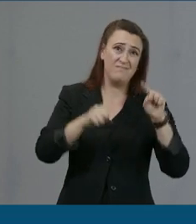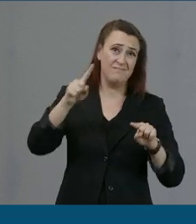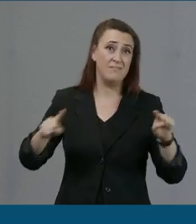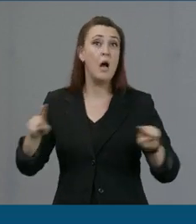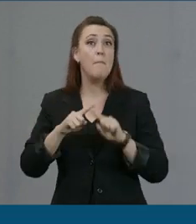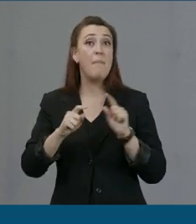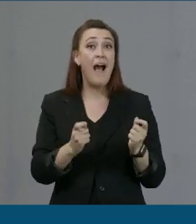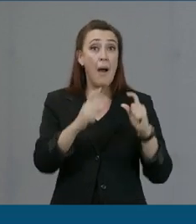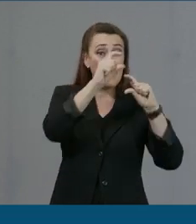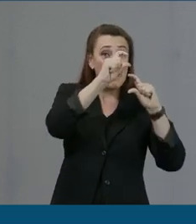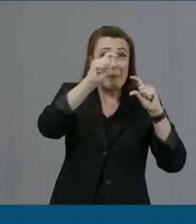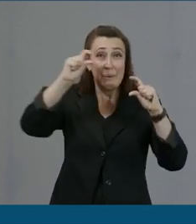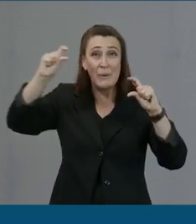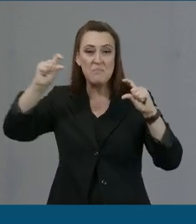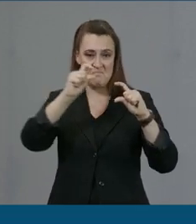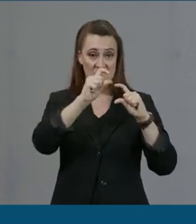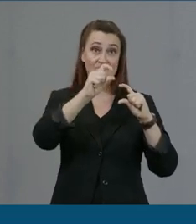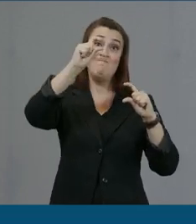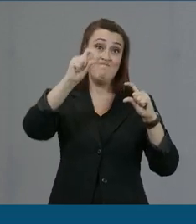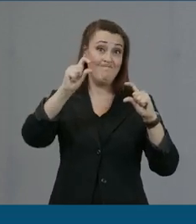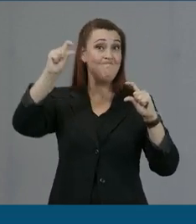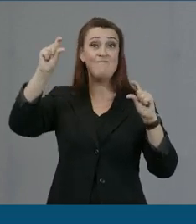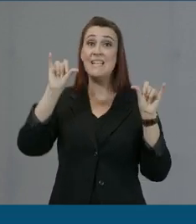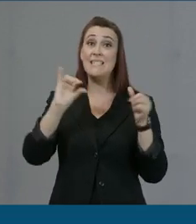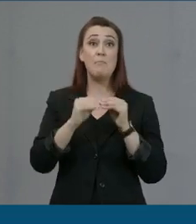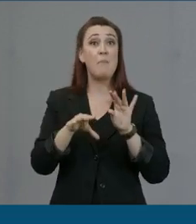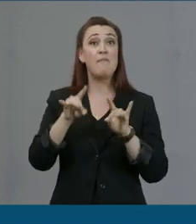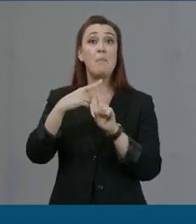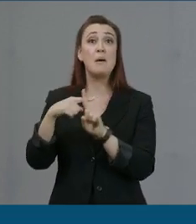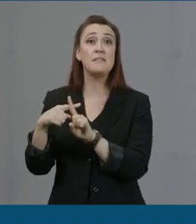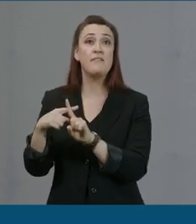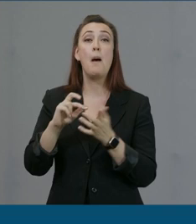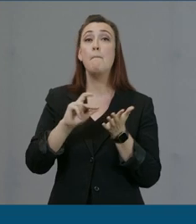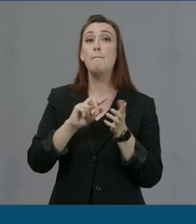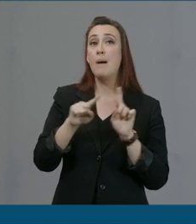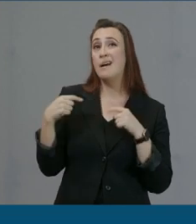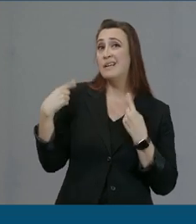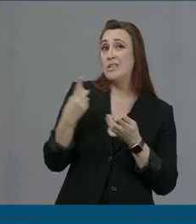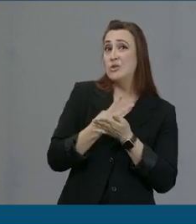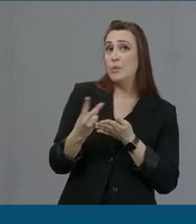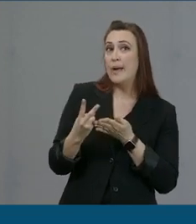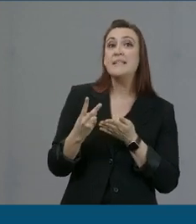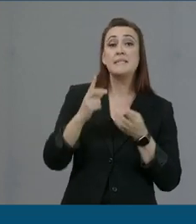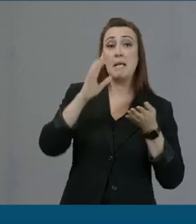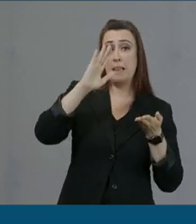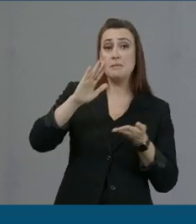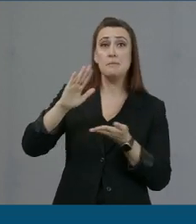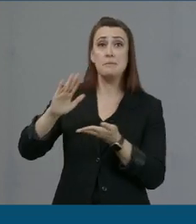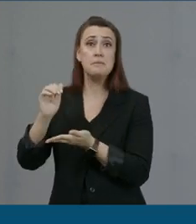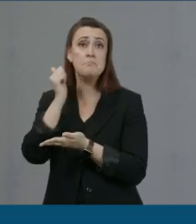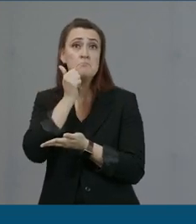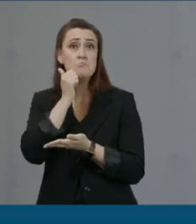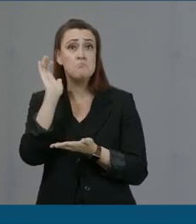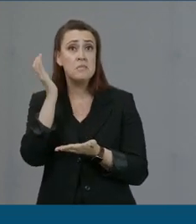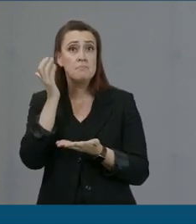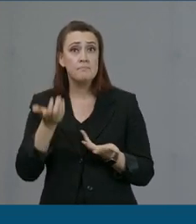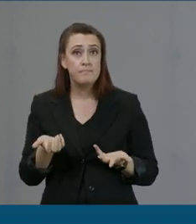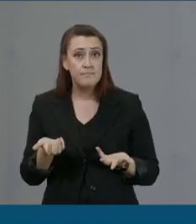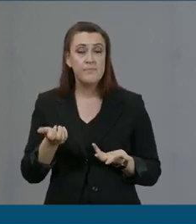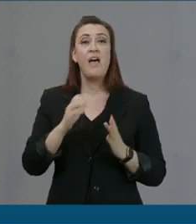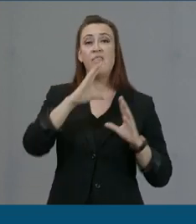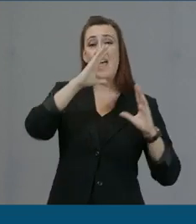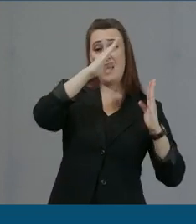a downward trajectory over the last 2 weeks. That downward